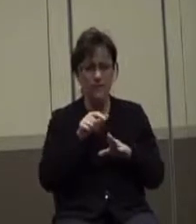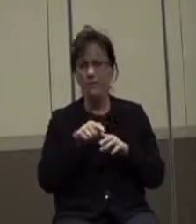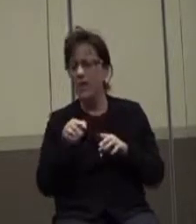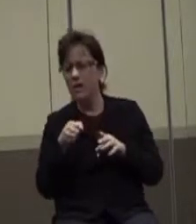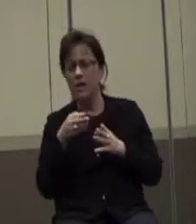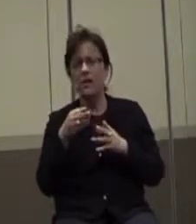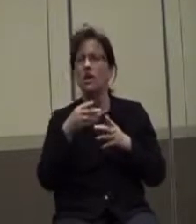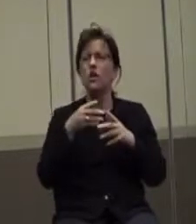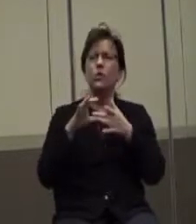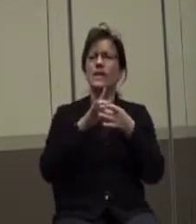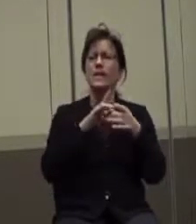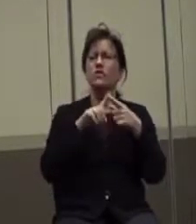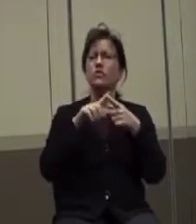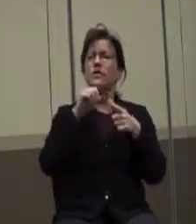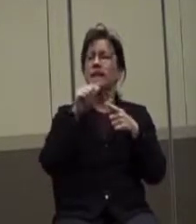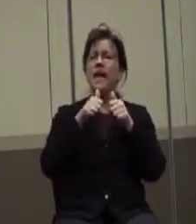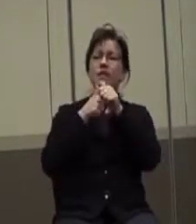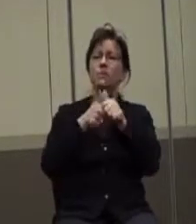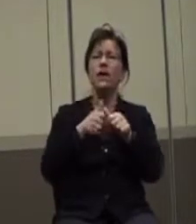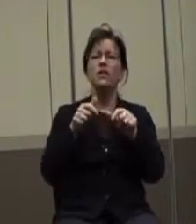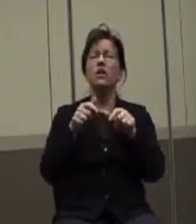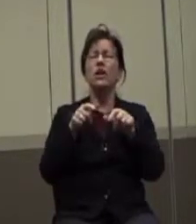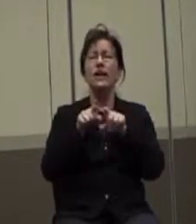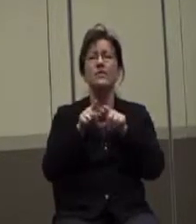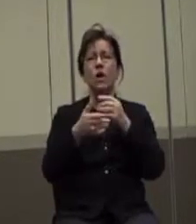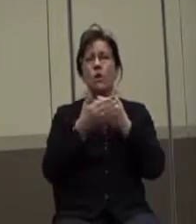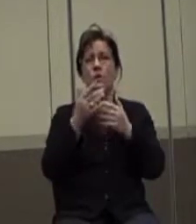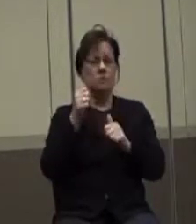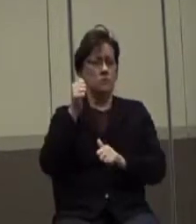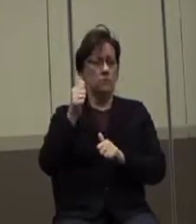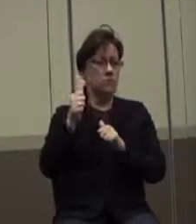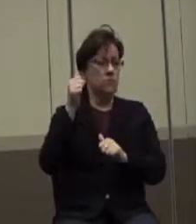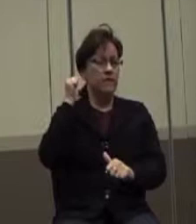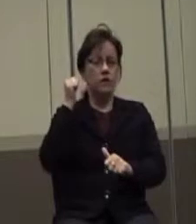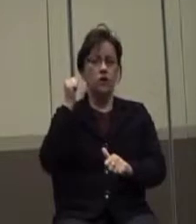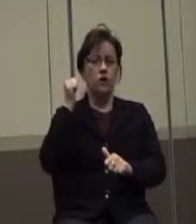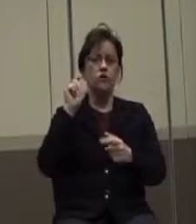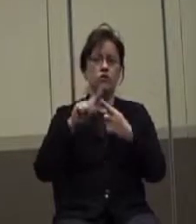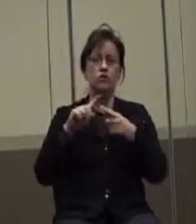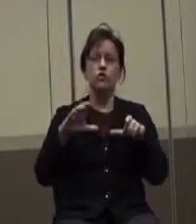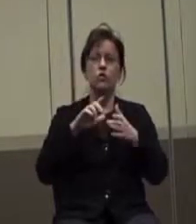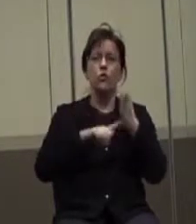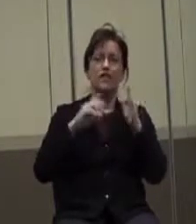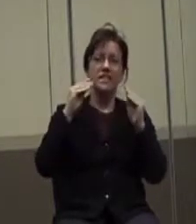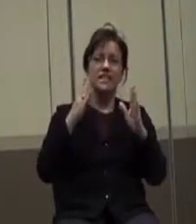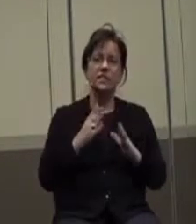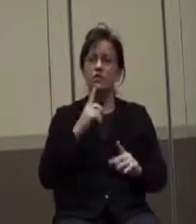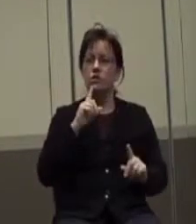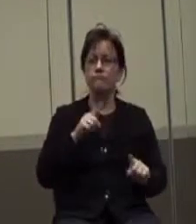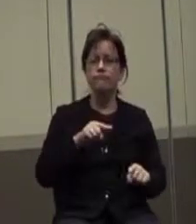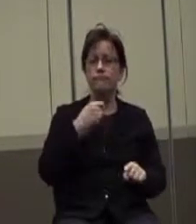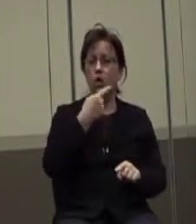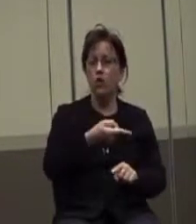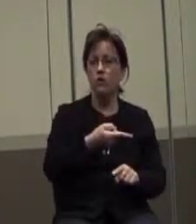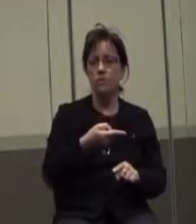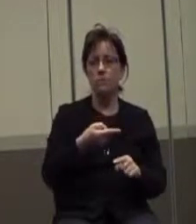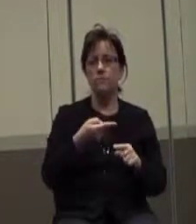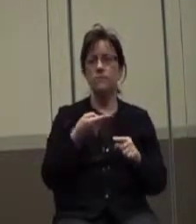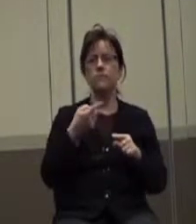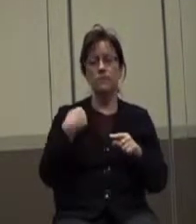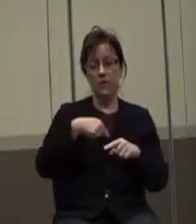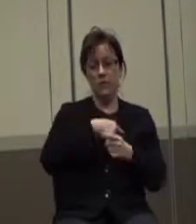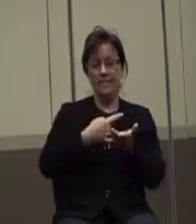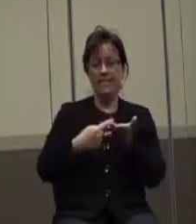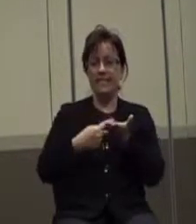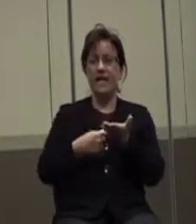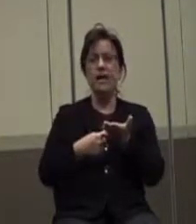it to non-compliance as almost a refusal to do the directive or to do the task. And we came up with some of the things too.